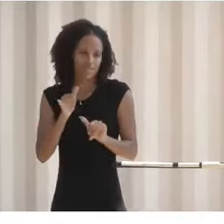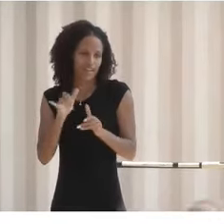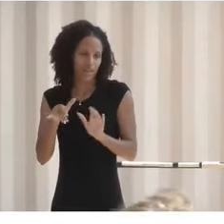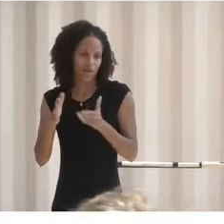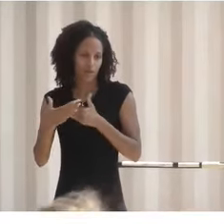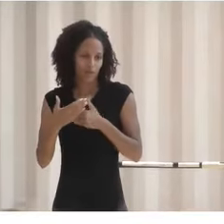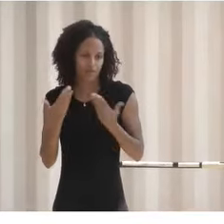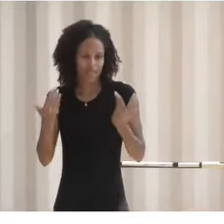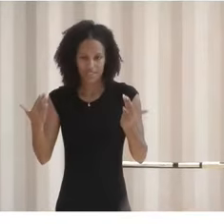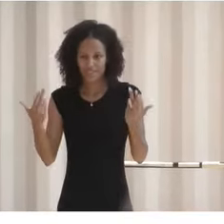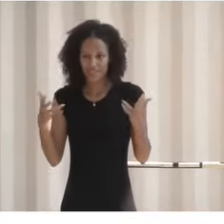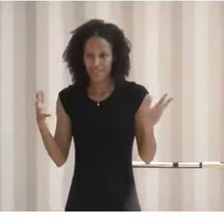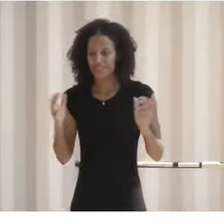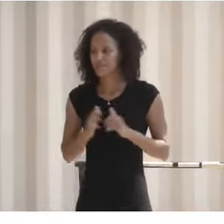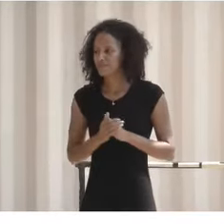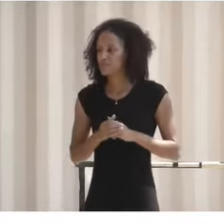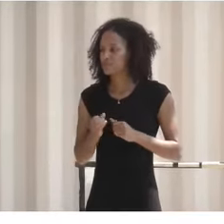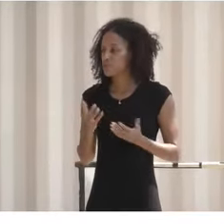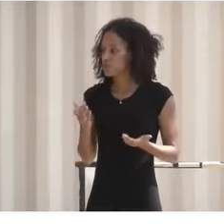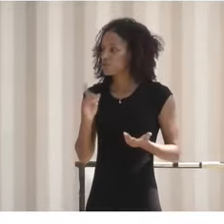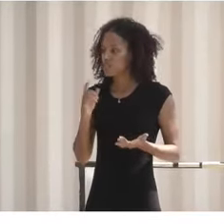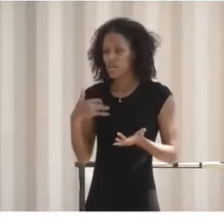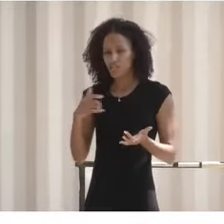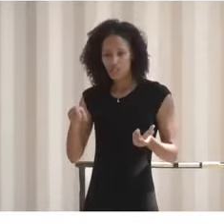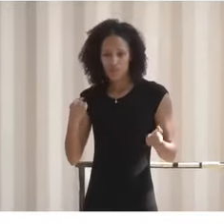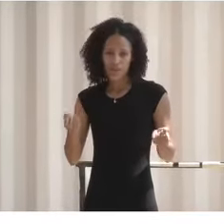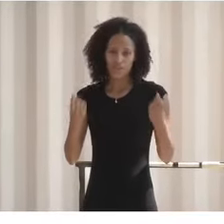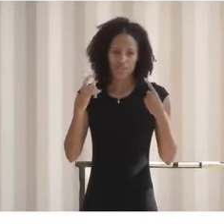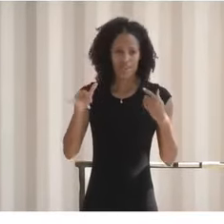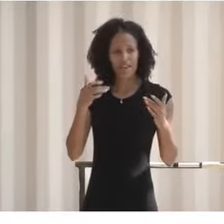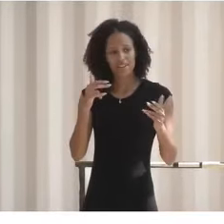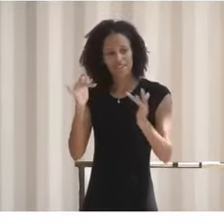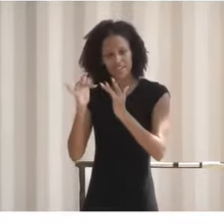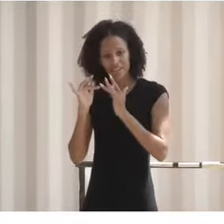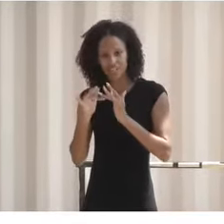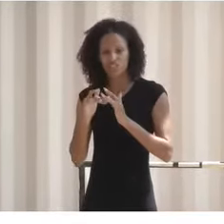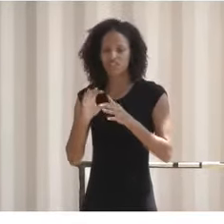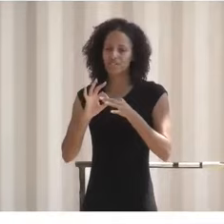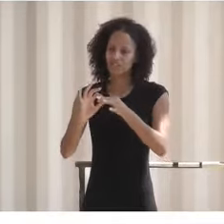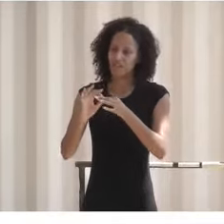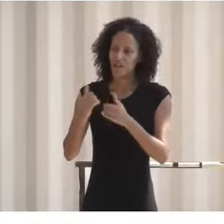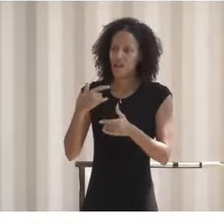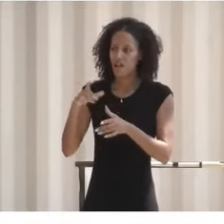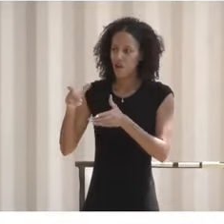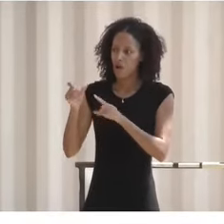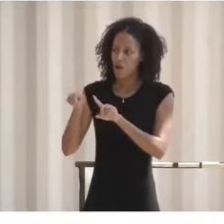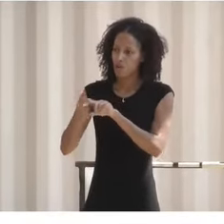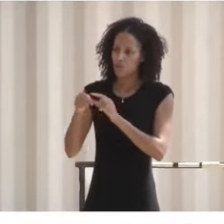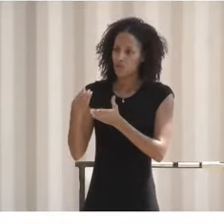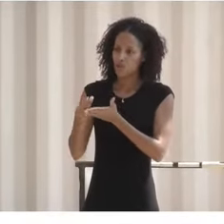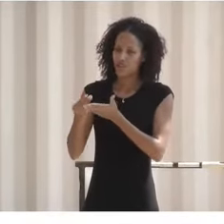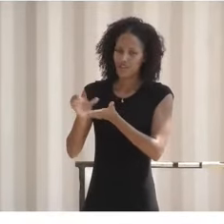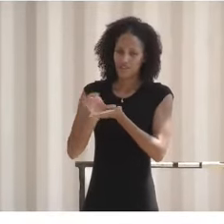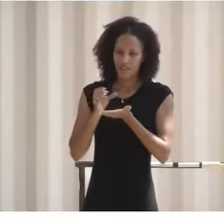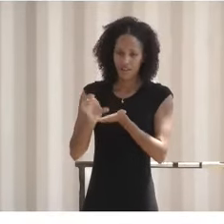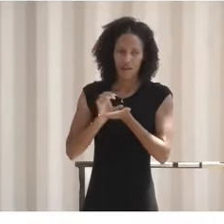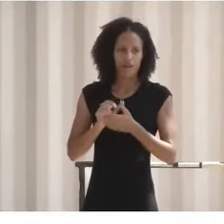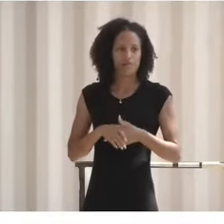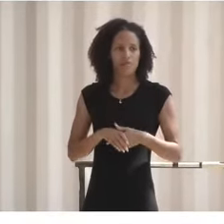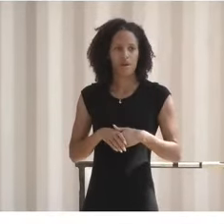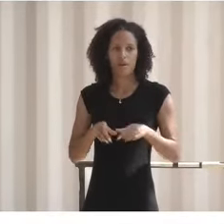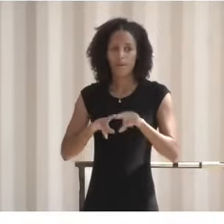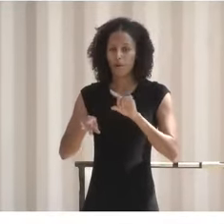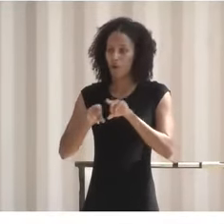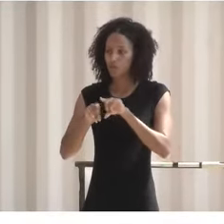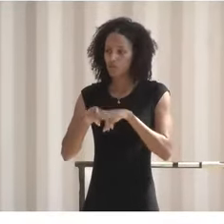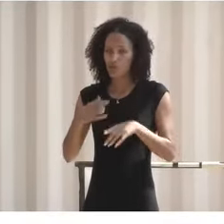they're empowered economically and they can as well understand the connection between the income they're earning because of conservation, and also they can as